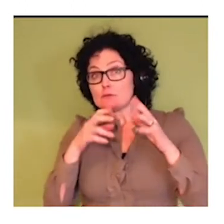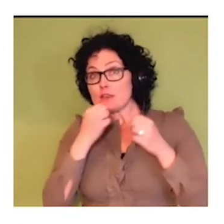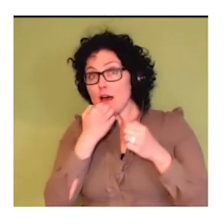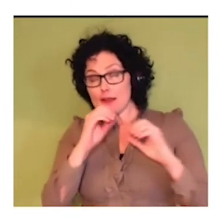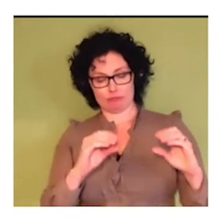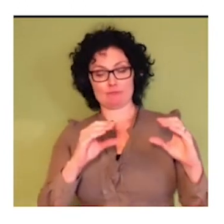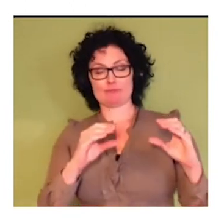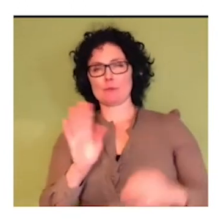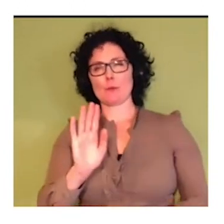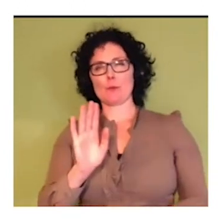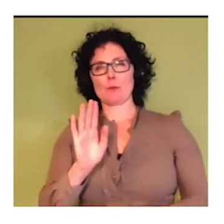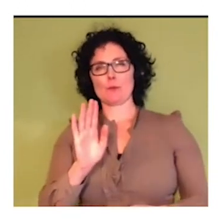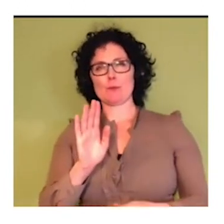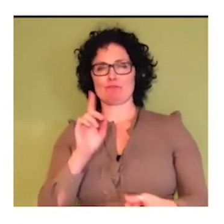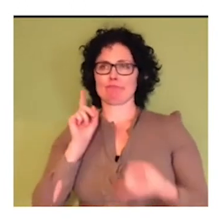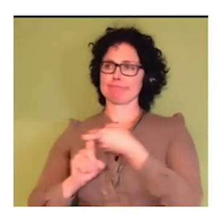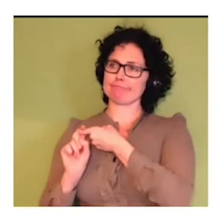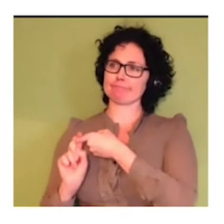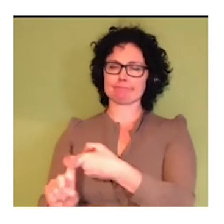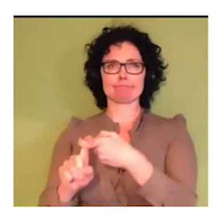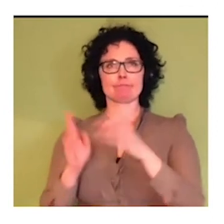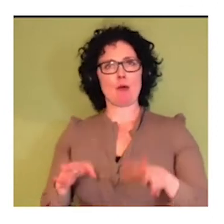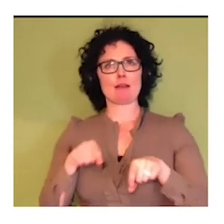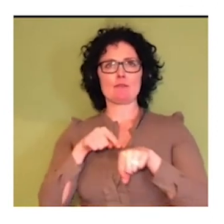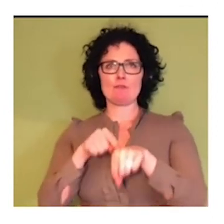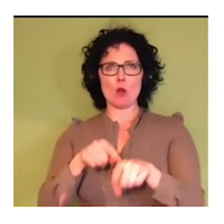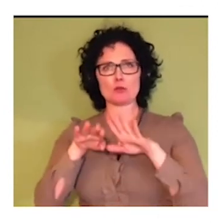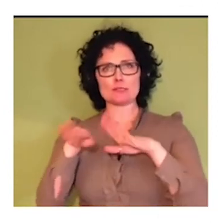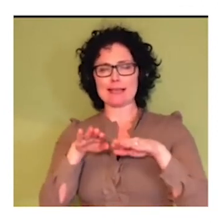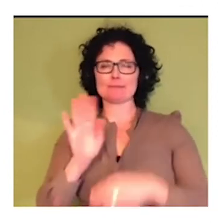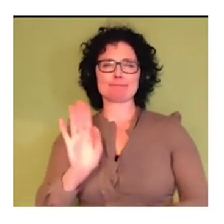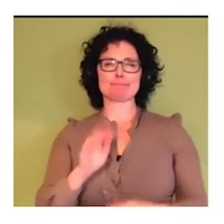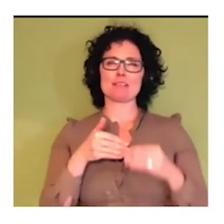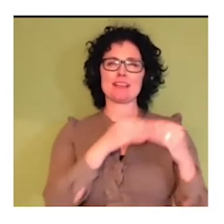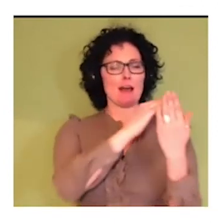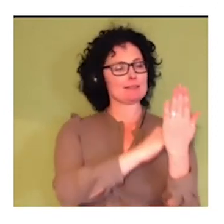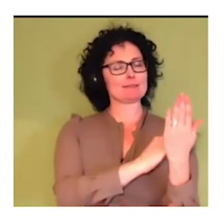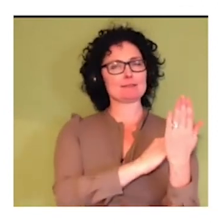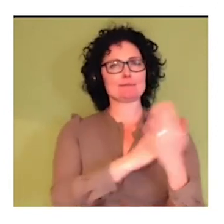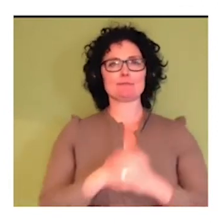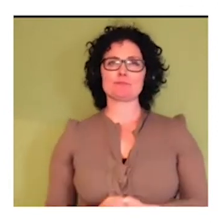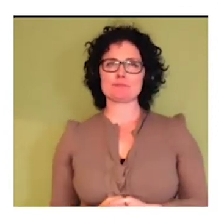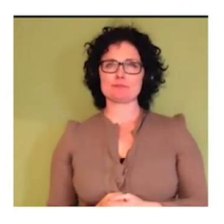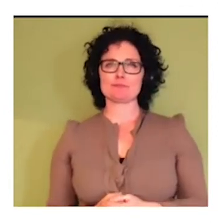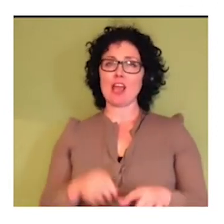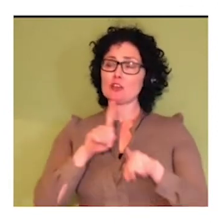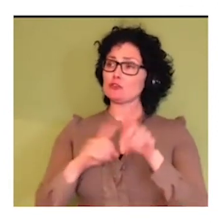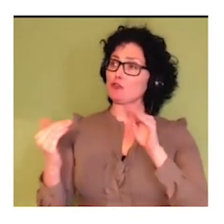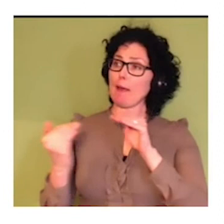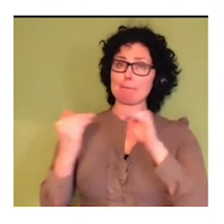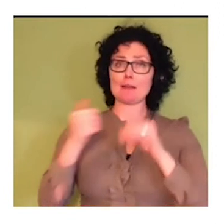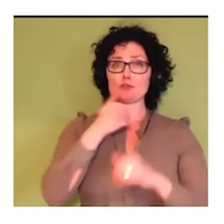only guidance. So suppliers should try to meet the needs of the individual users, and where that's not